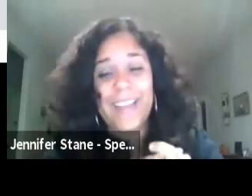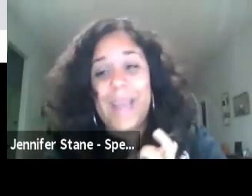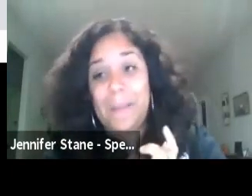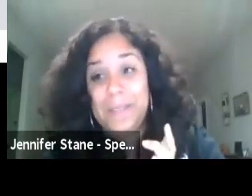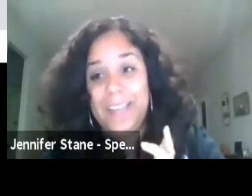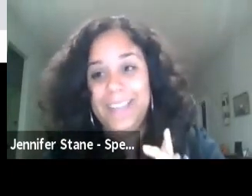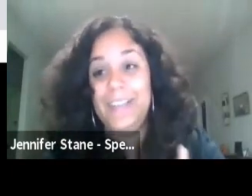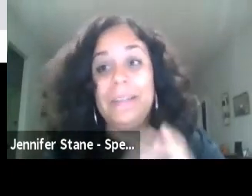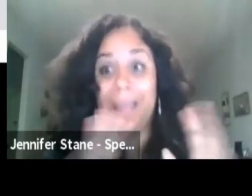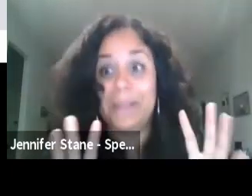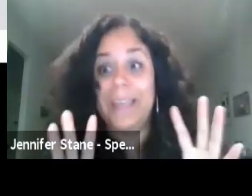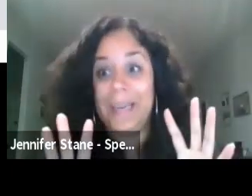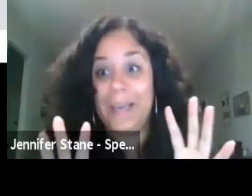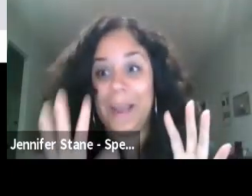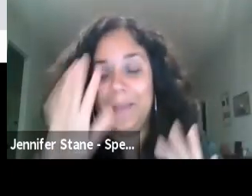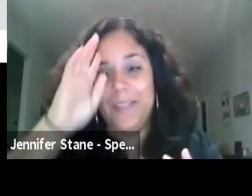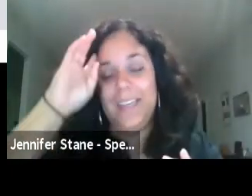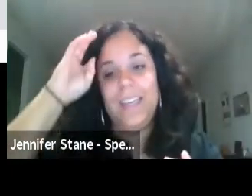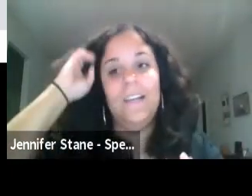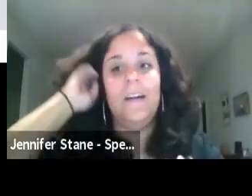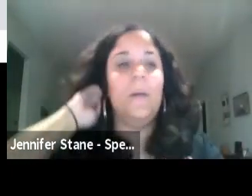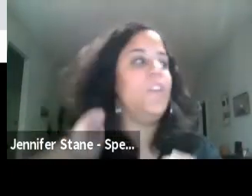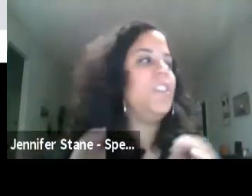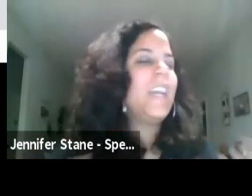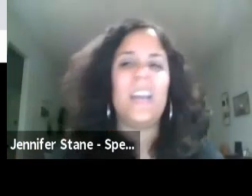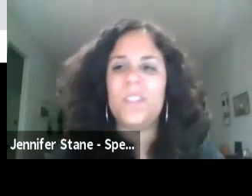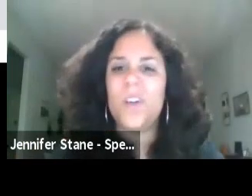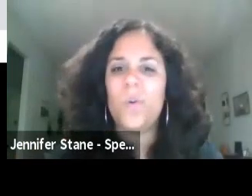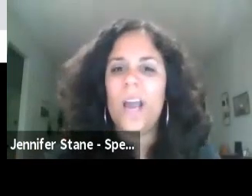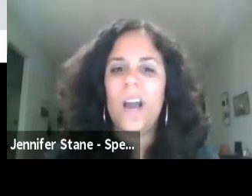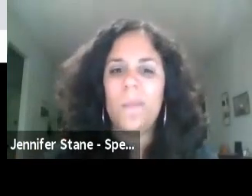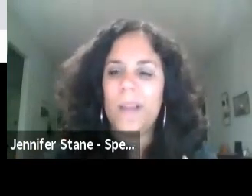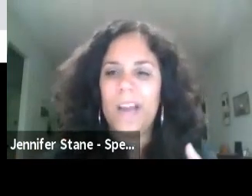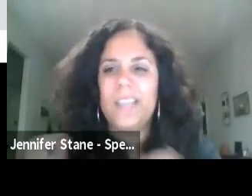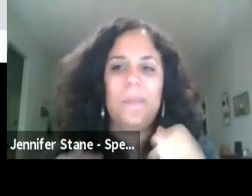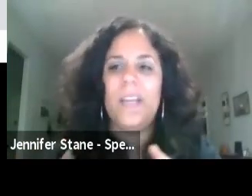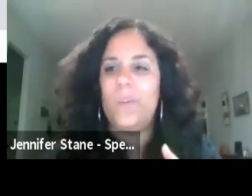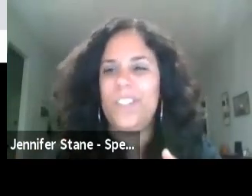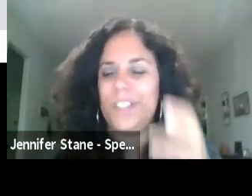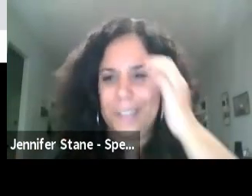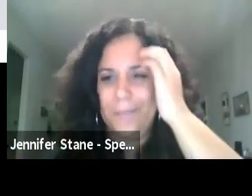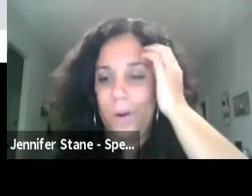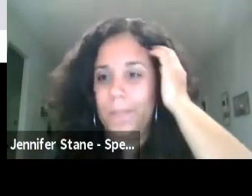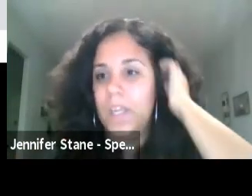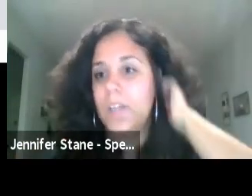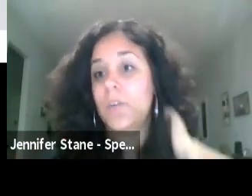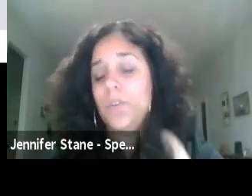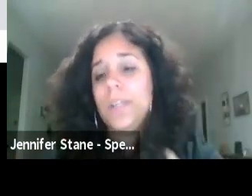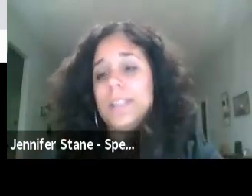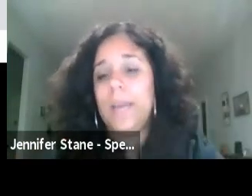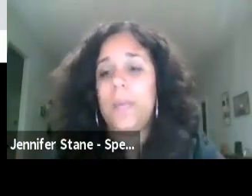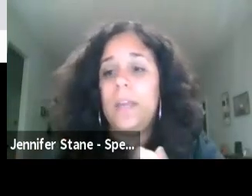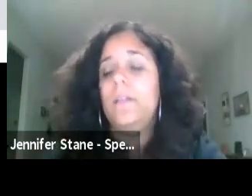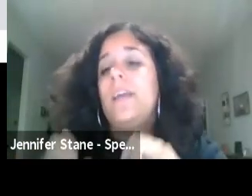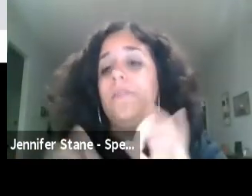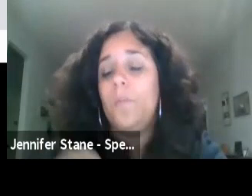now, thanks to Amazon, you can literally get anything on Amazon. You just kind of have to know how to type it in and what you're searching for. So you